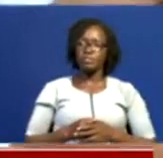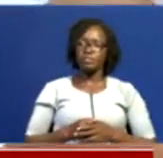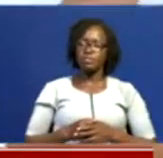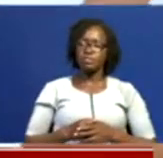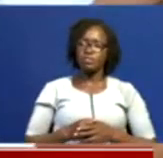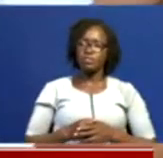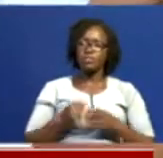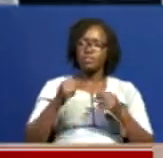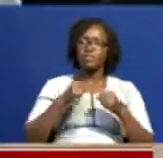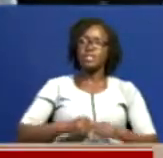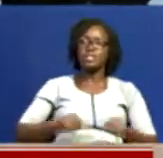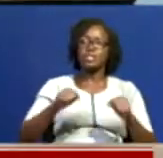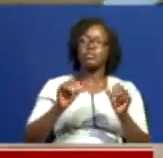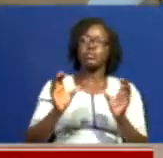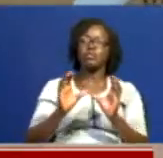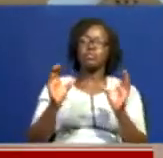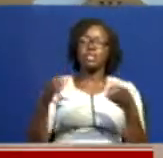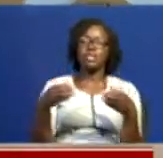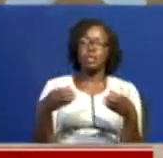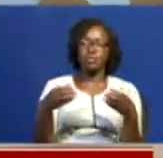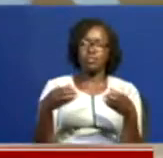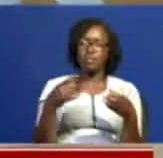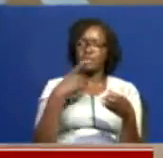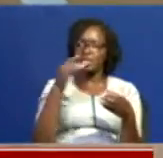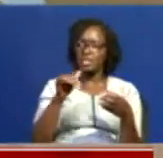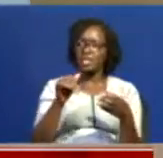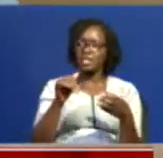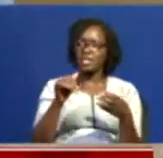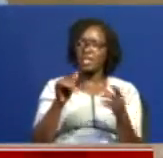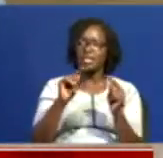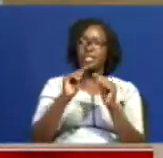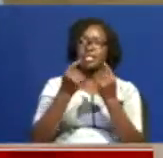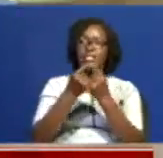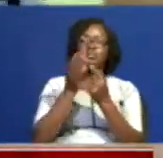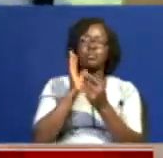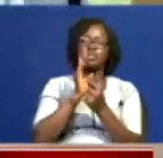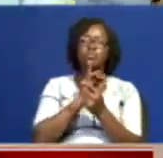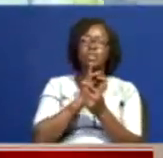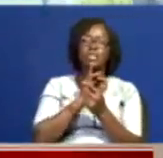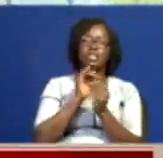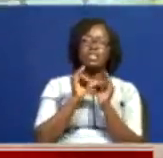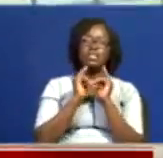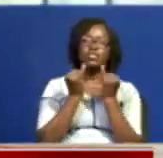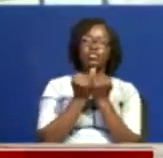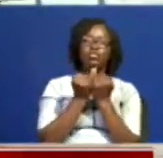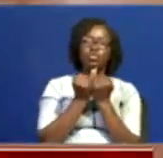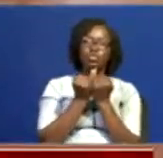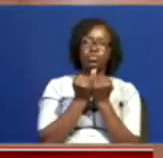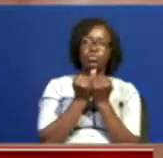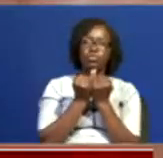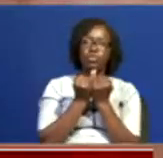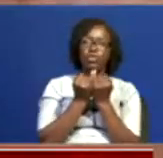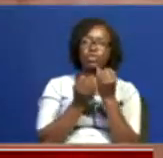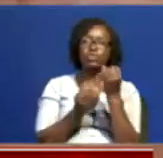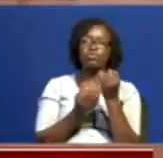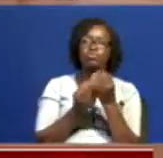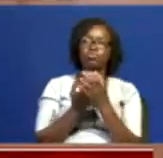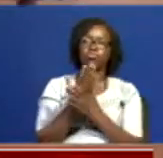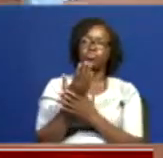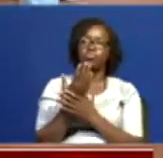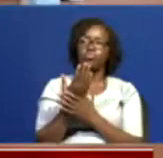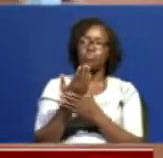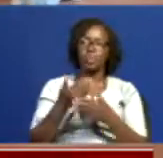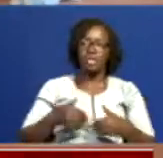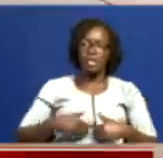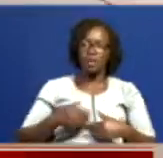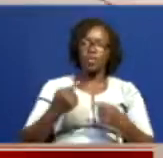The chairman of the club, Wilson Mutende, said they are teaming up with parents and institutions of learning to groom young karatekas who